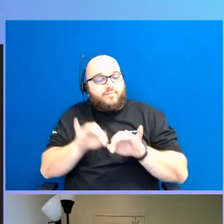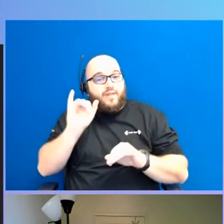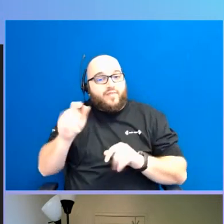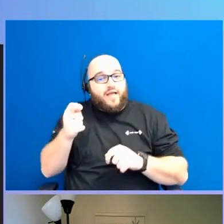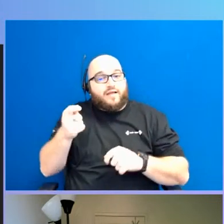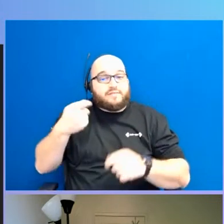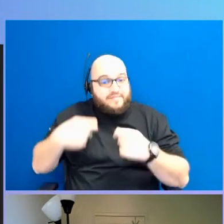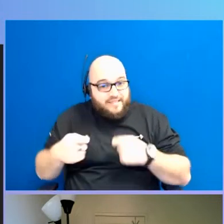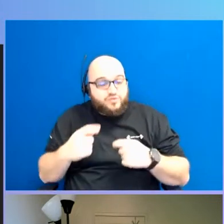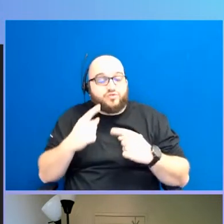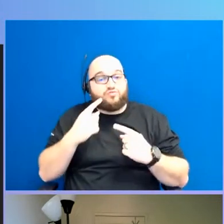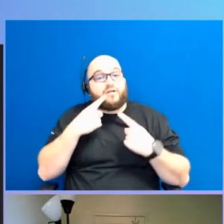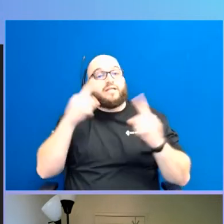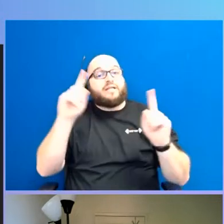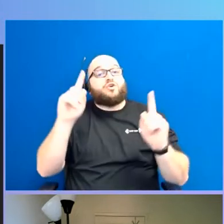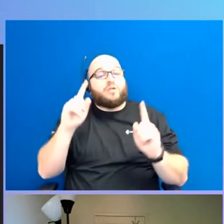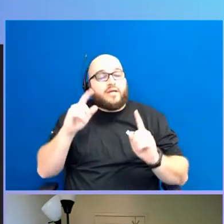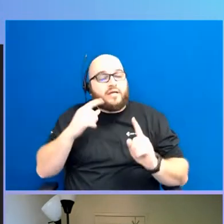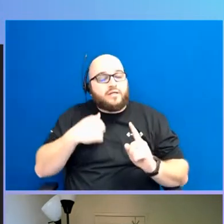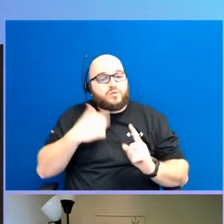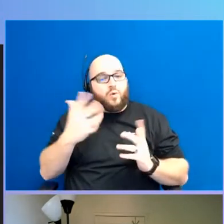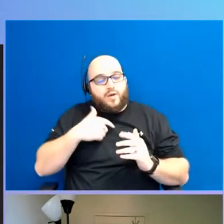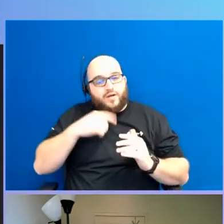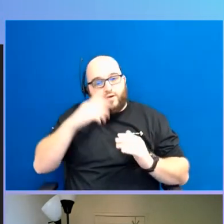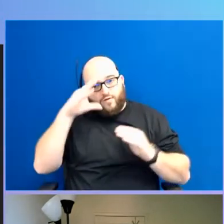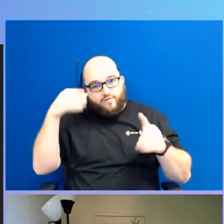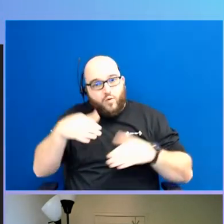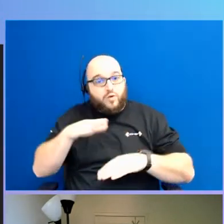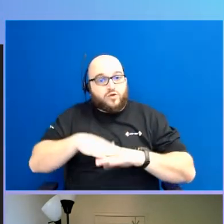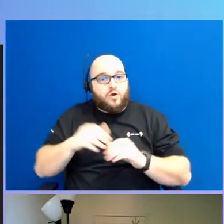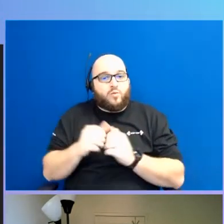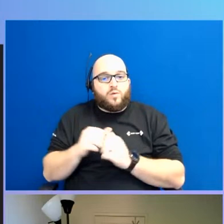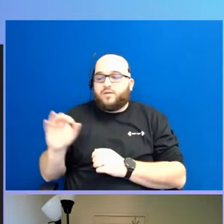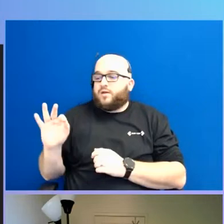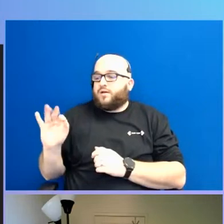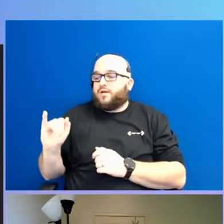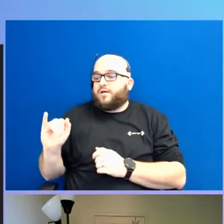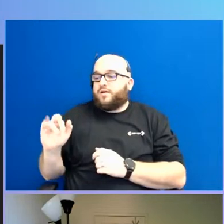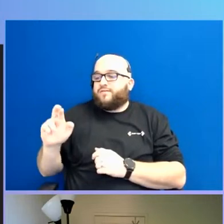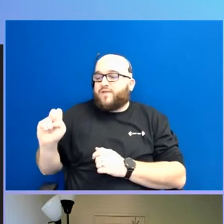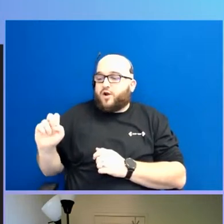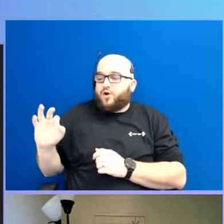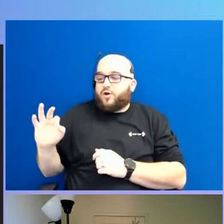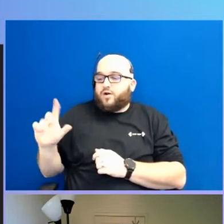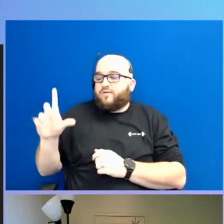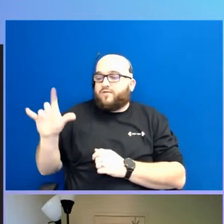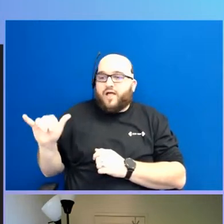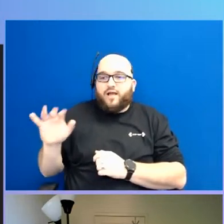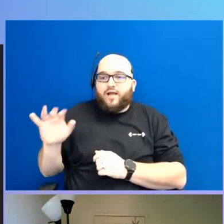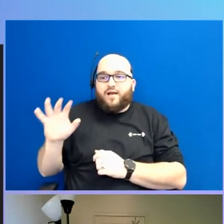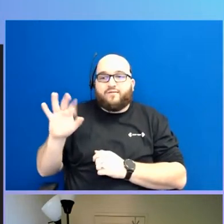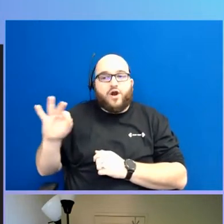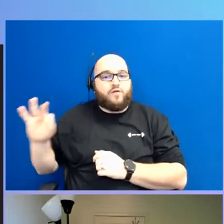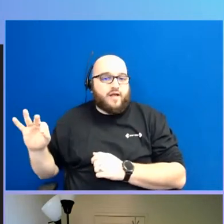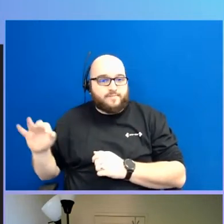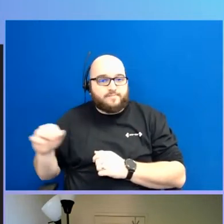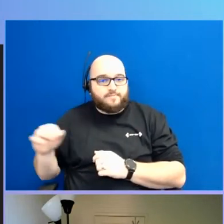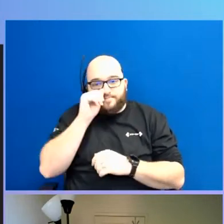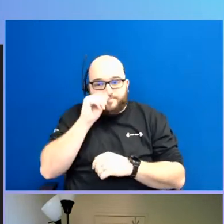what we need to focus on with respect to Firefly, alt text to images.